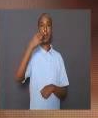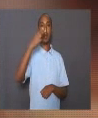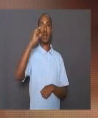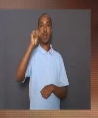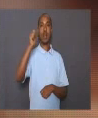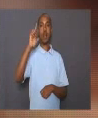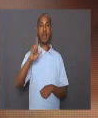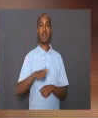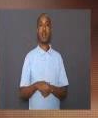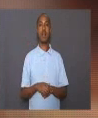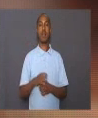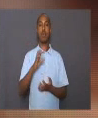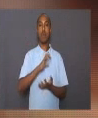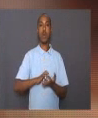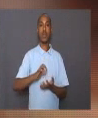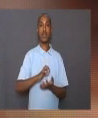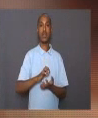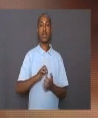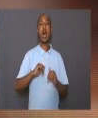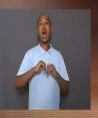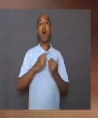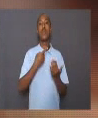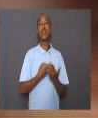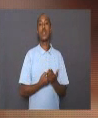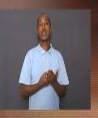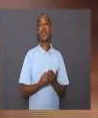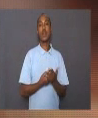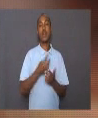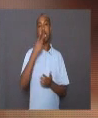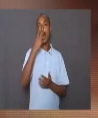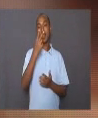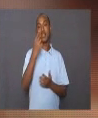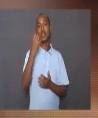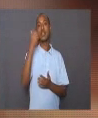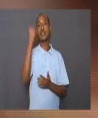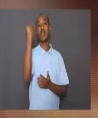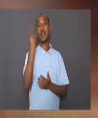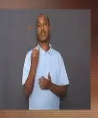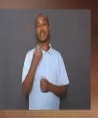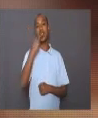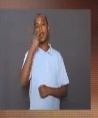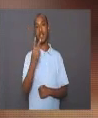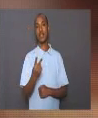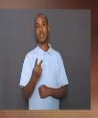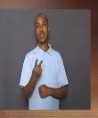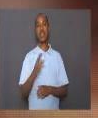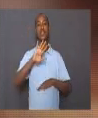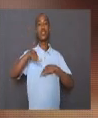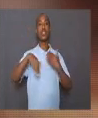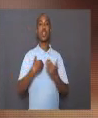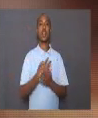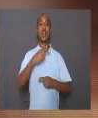the ethanal compound and how this reflects the structure indicated in the